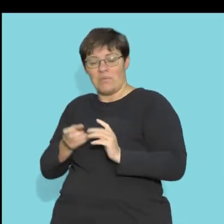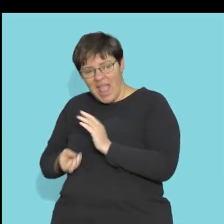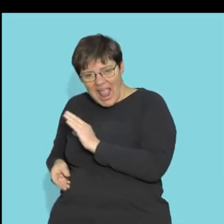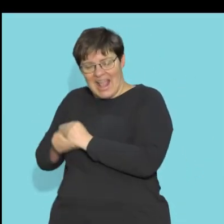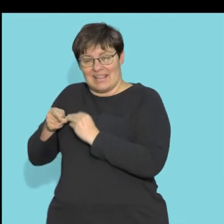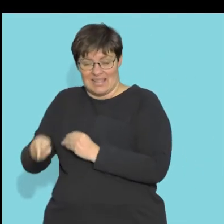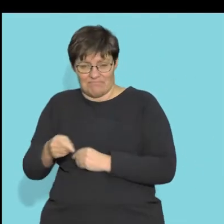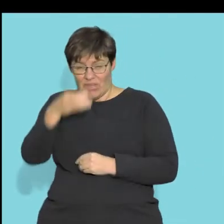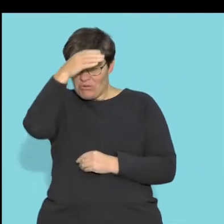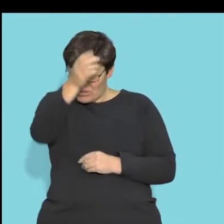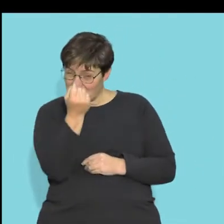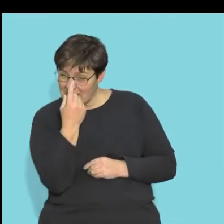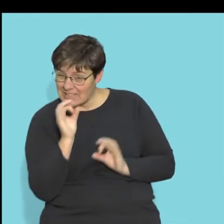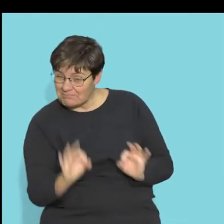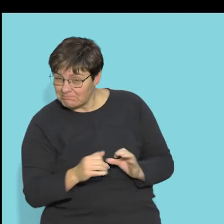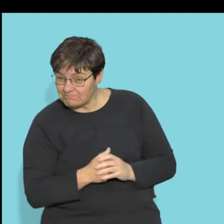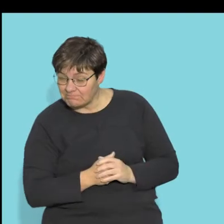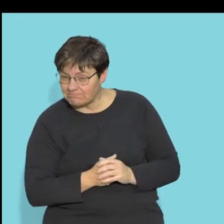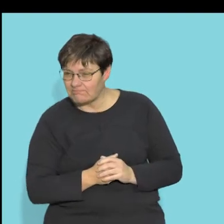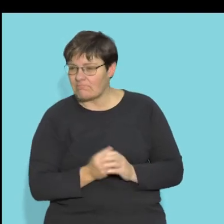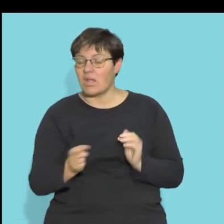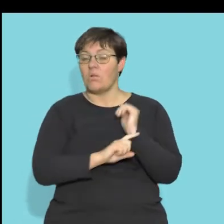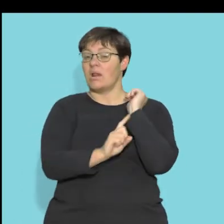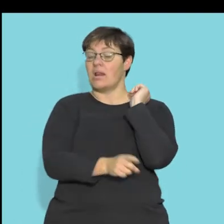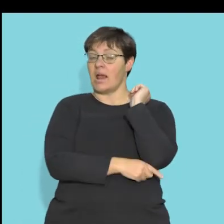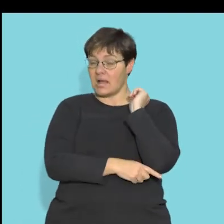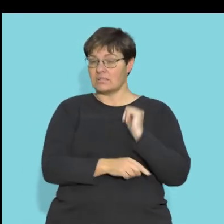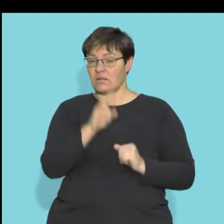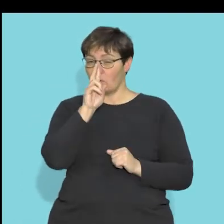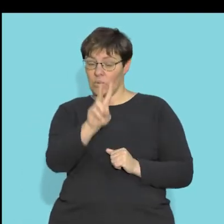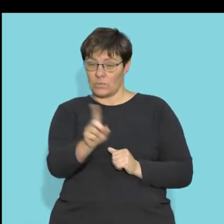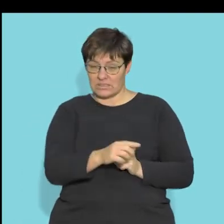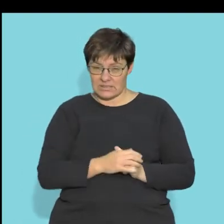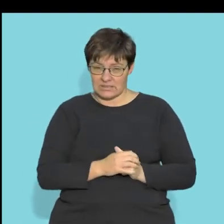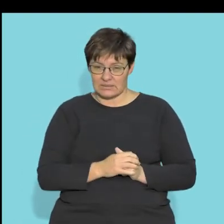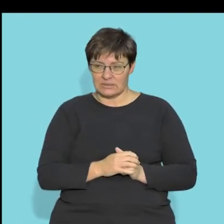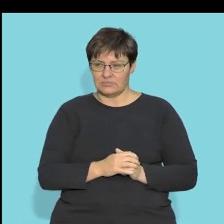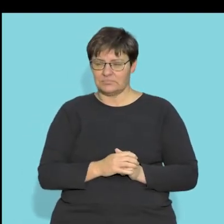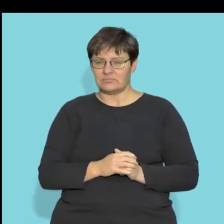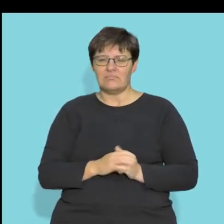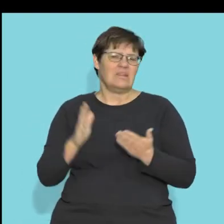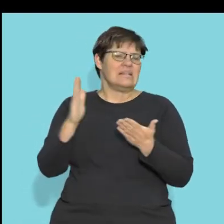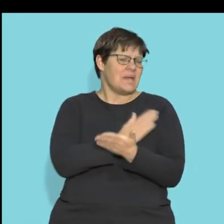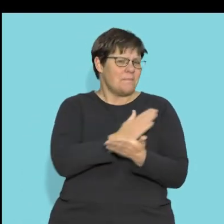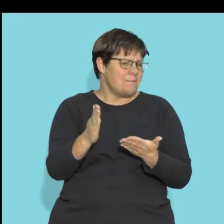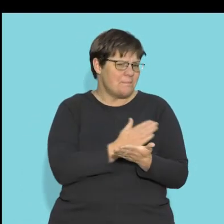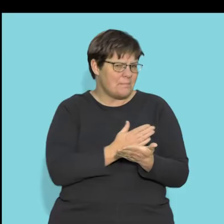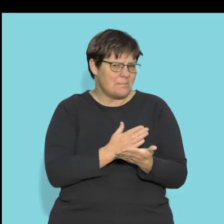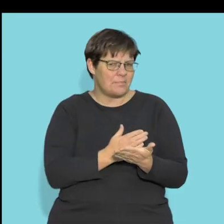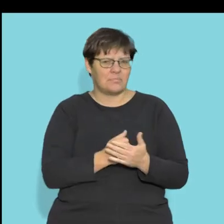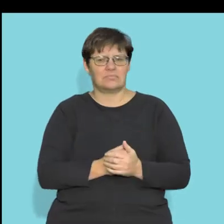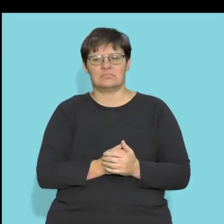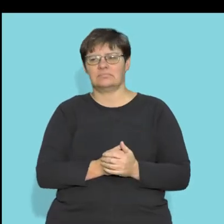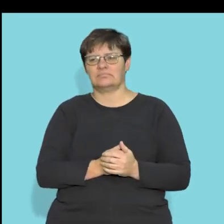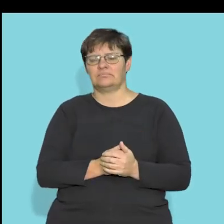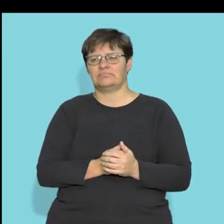to be able to understand. Guys, also now the last thing that we're going to look at is sometimes,